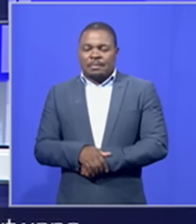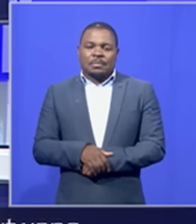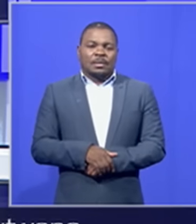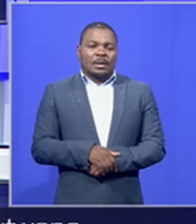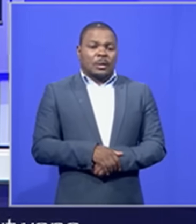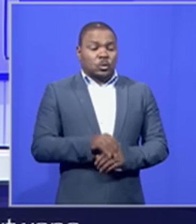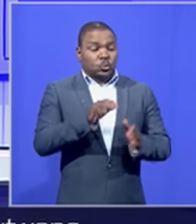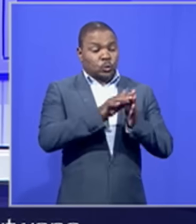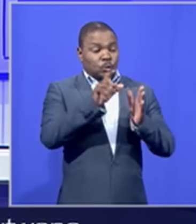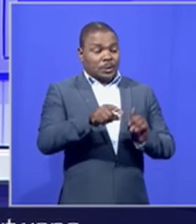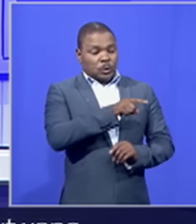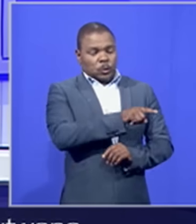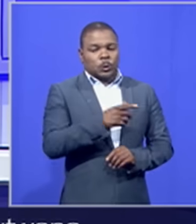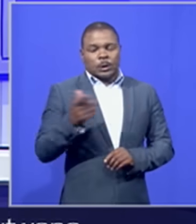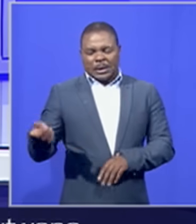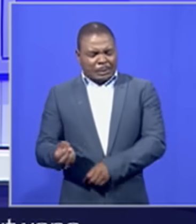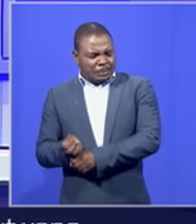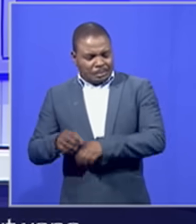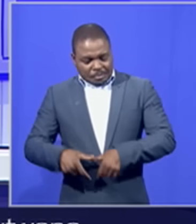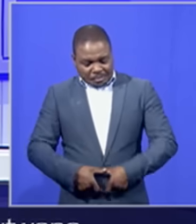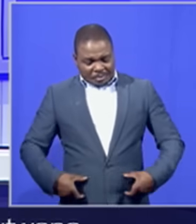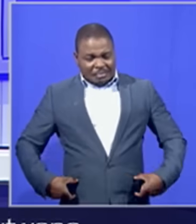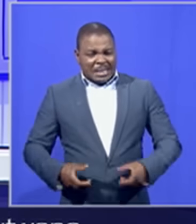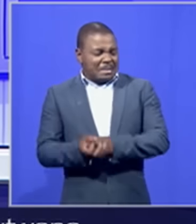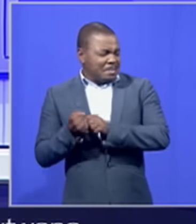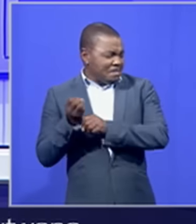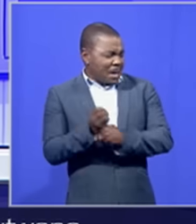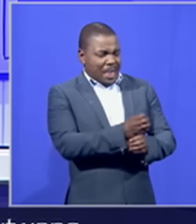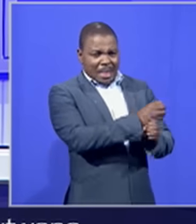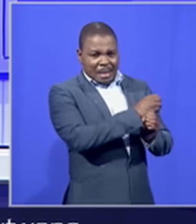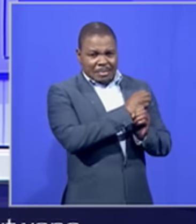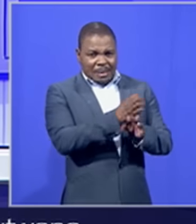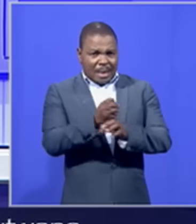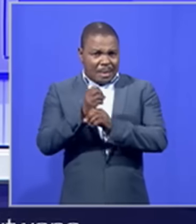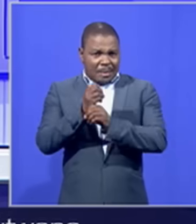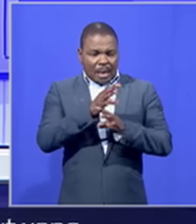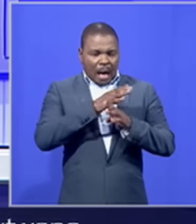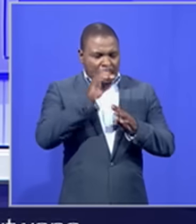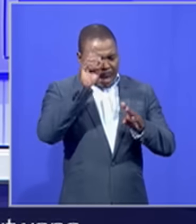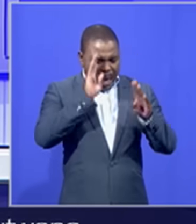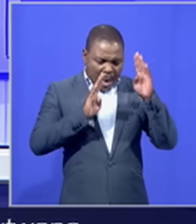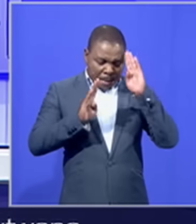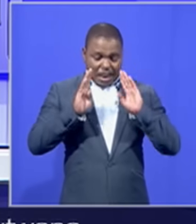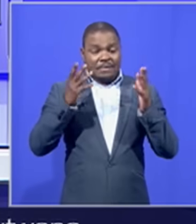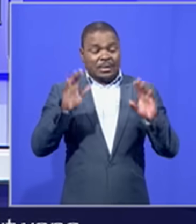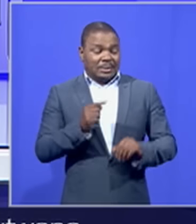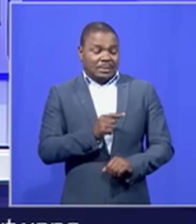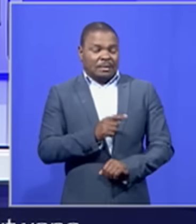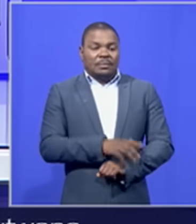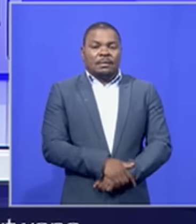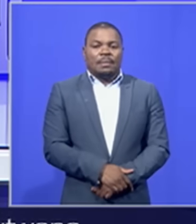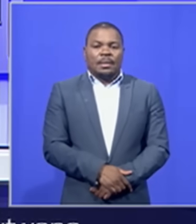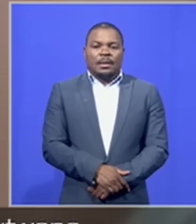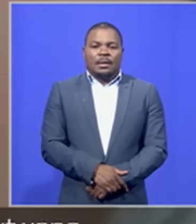begwa fa morutwana a iteilwe ka lebante le go ka tlogelwa ka mabadi mo mmeleng wa gagwe.